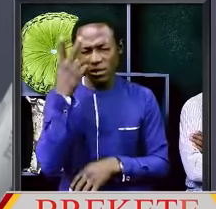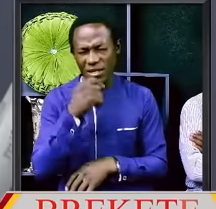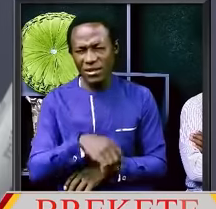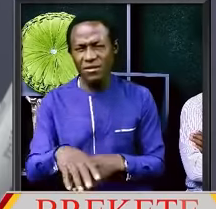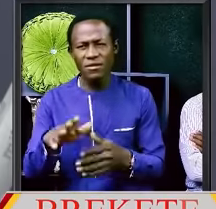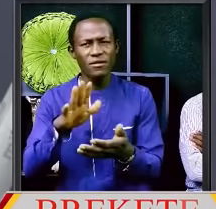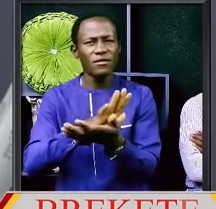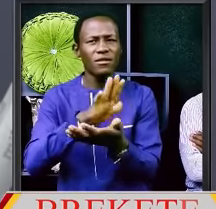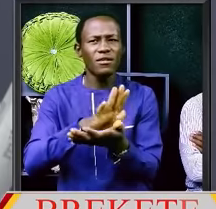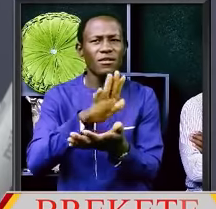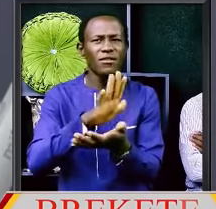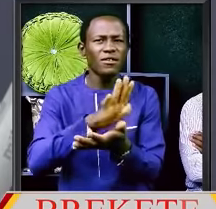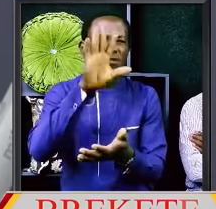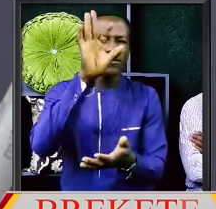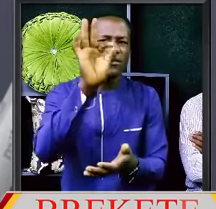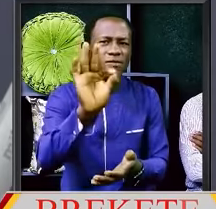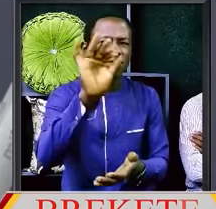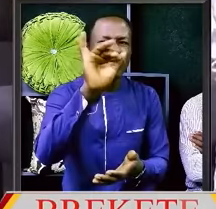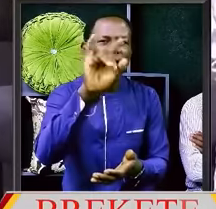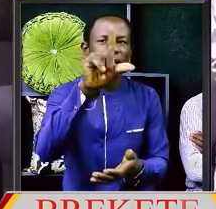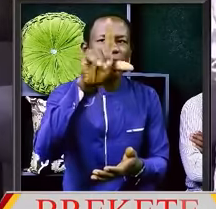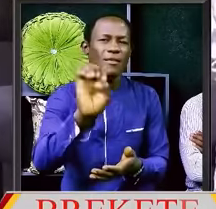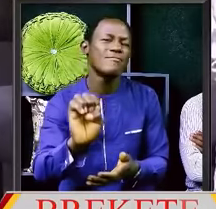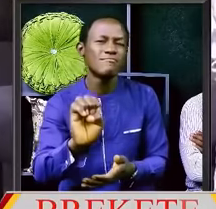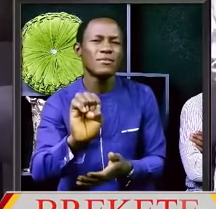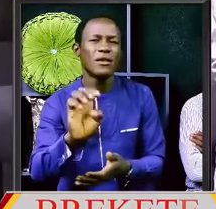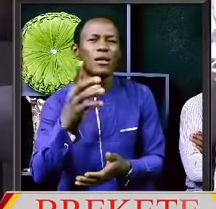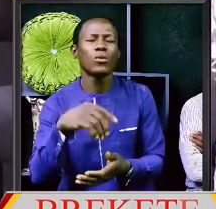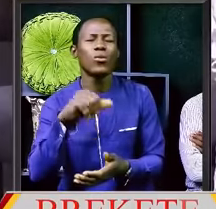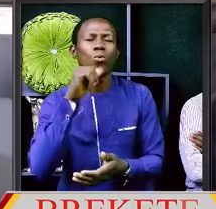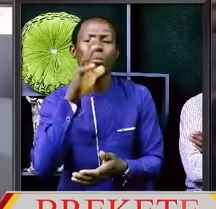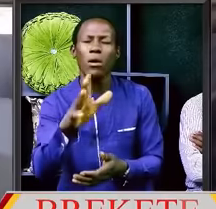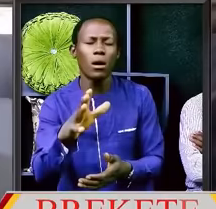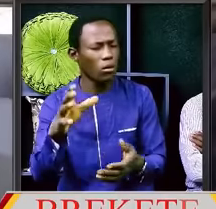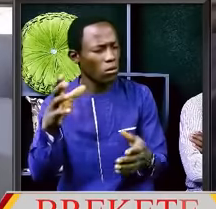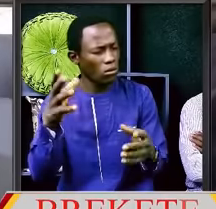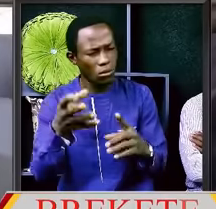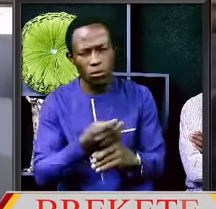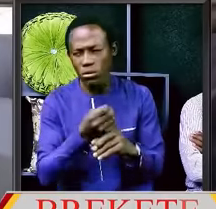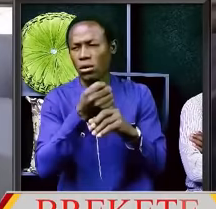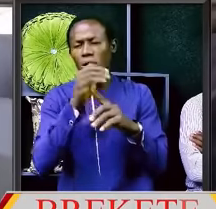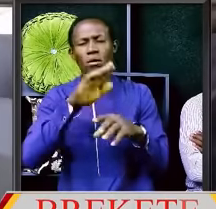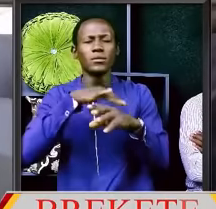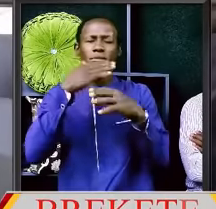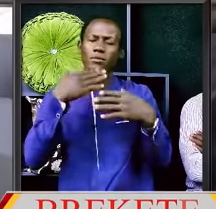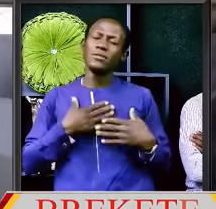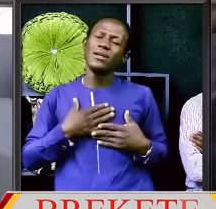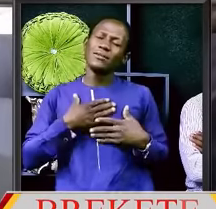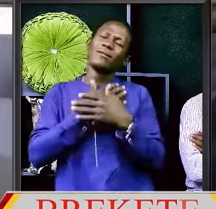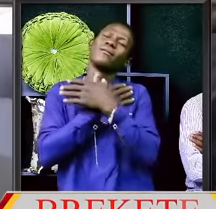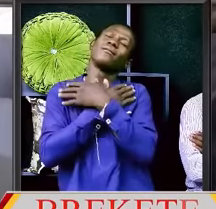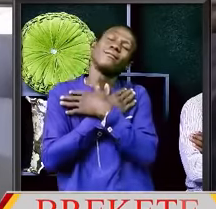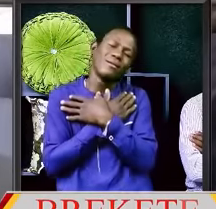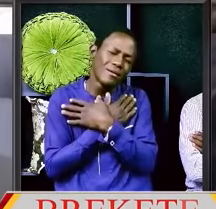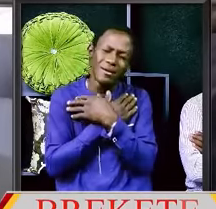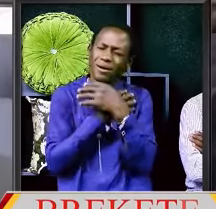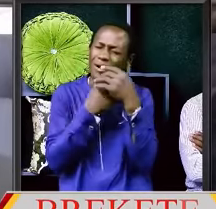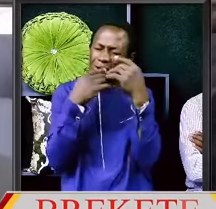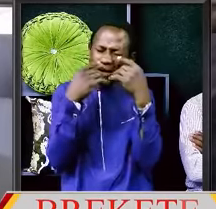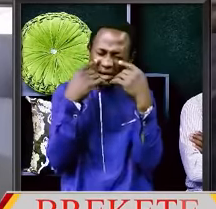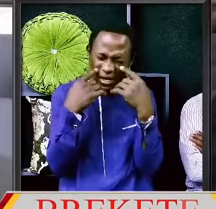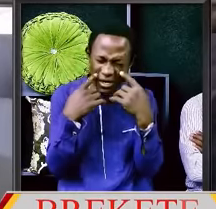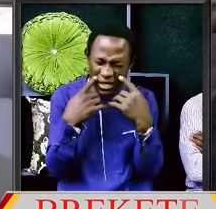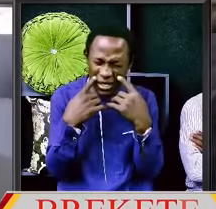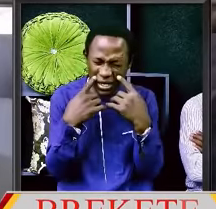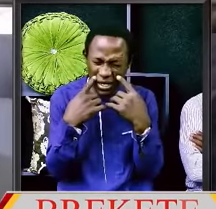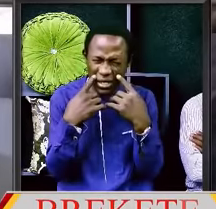file. This woman hold the file for chest, just they cry. I allow her cry. Men